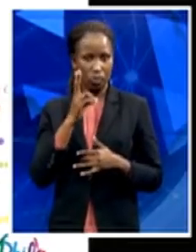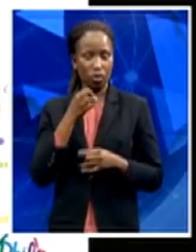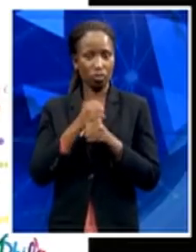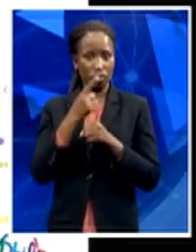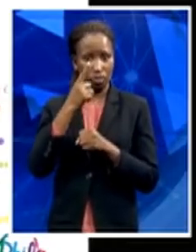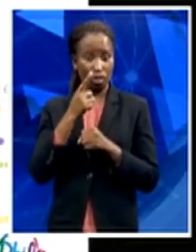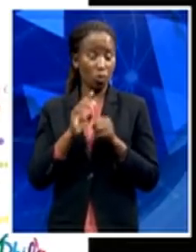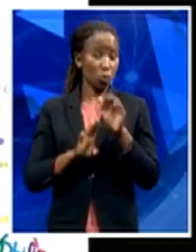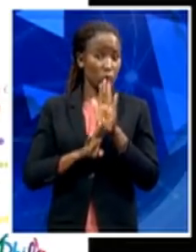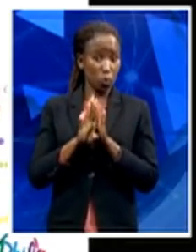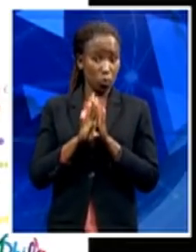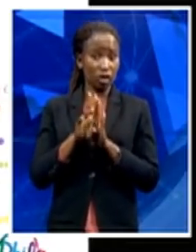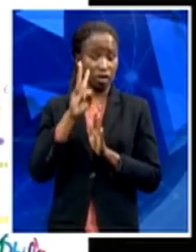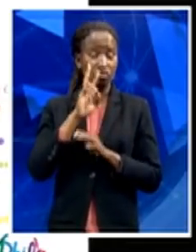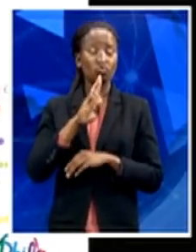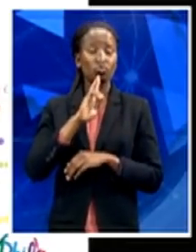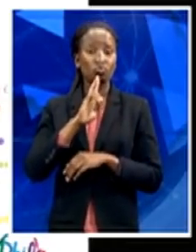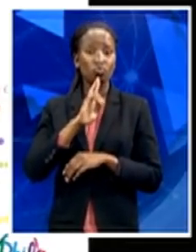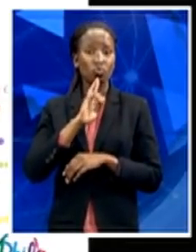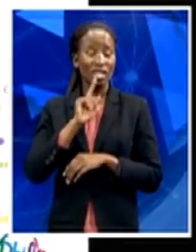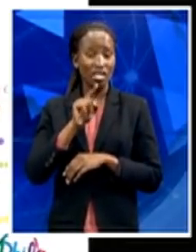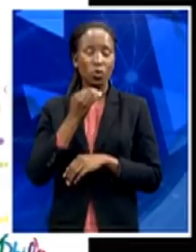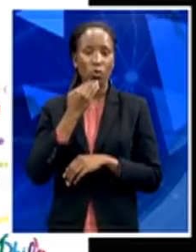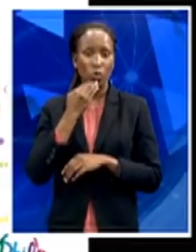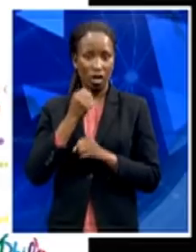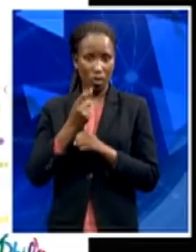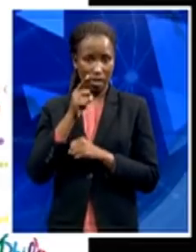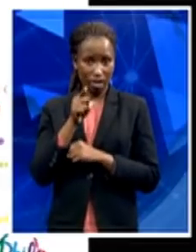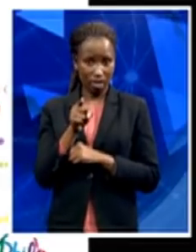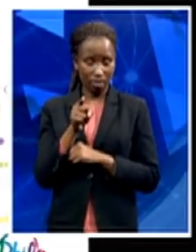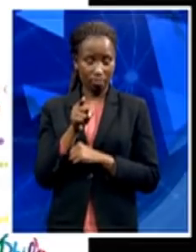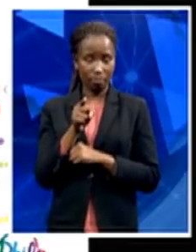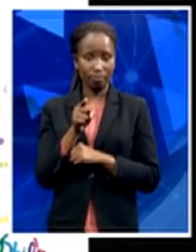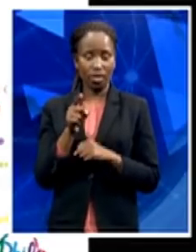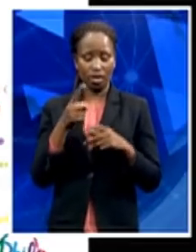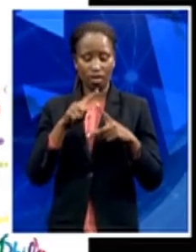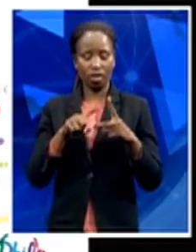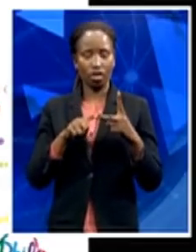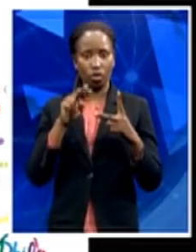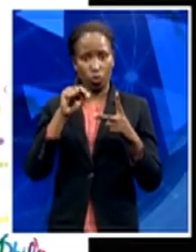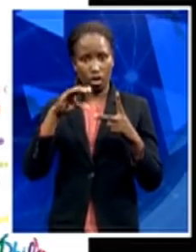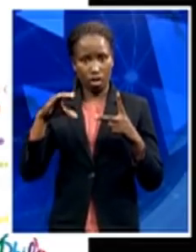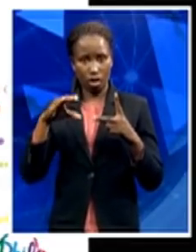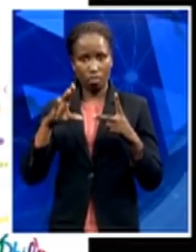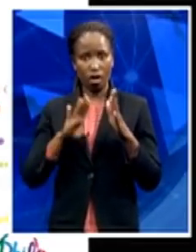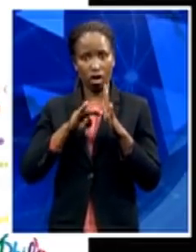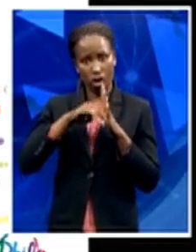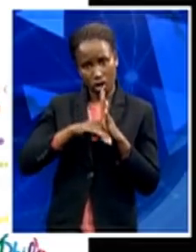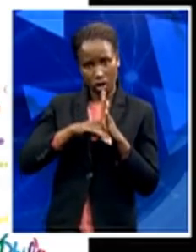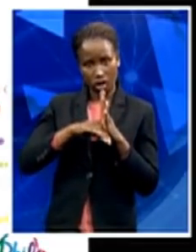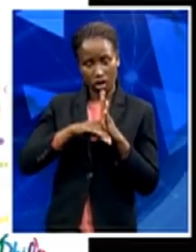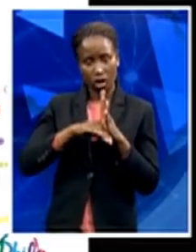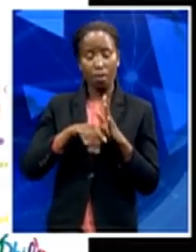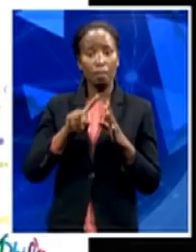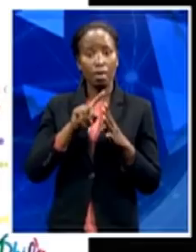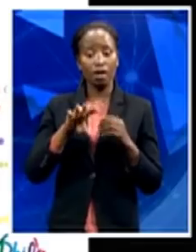line. And then Northern Cape is going down. but other provinces are all rising. You can see